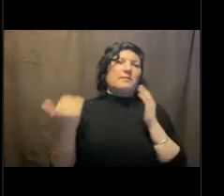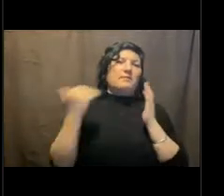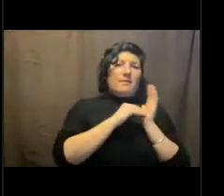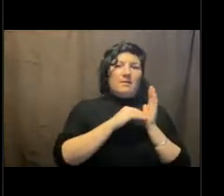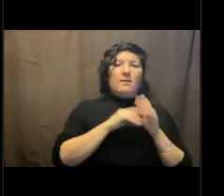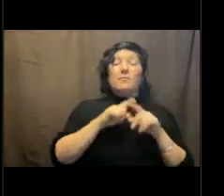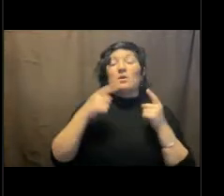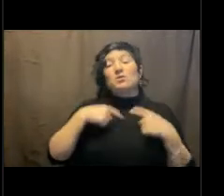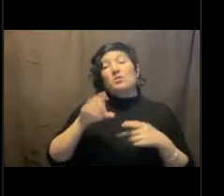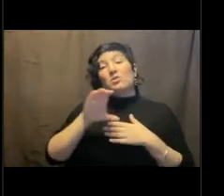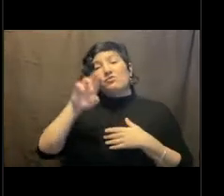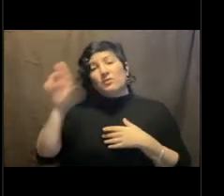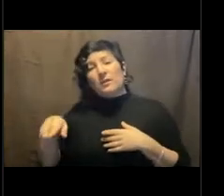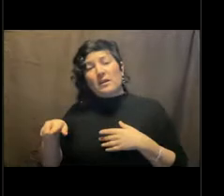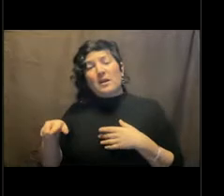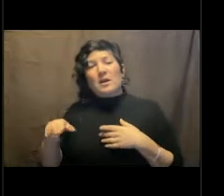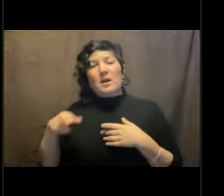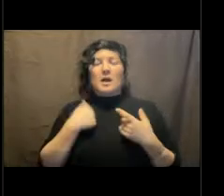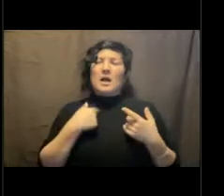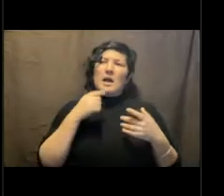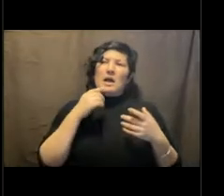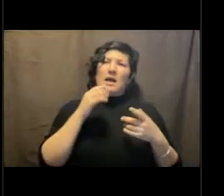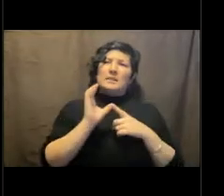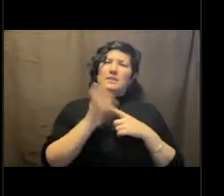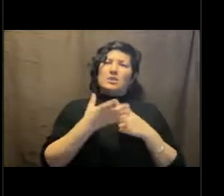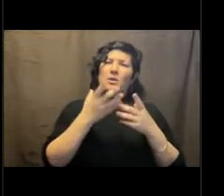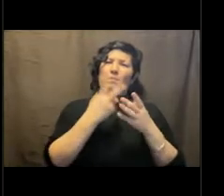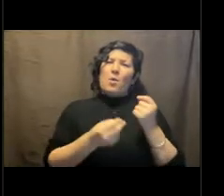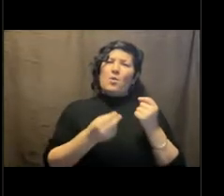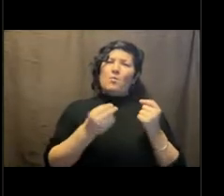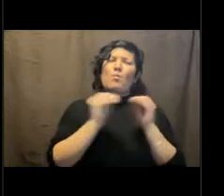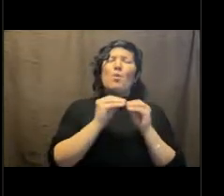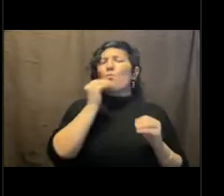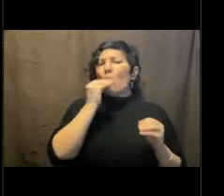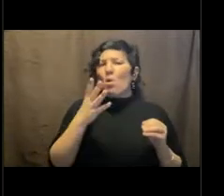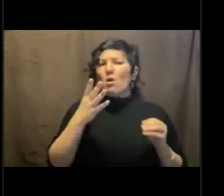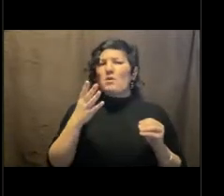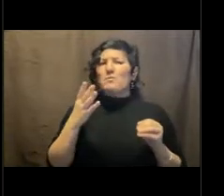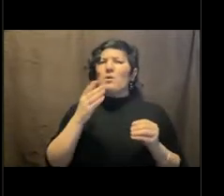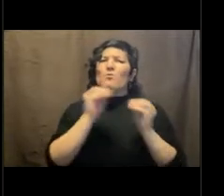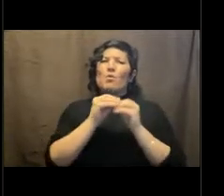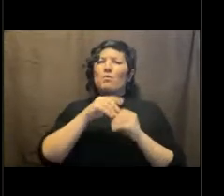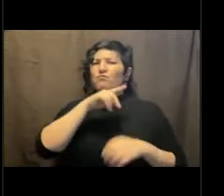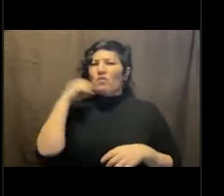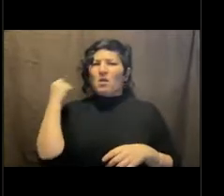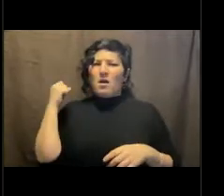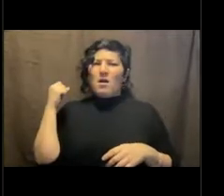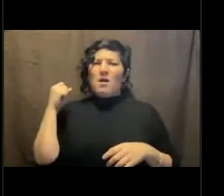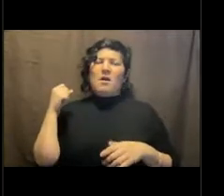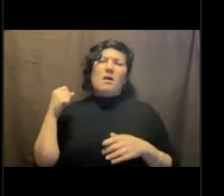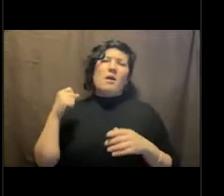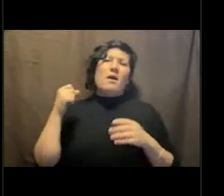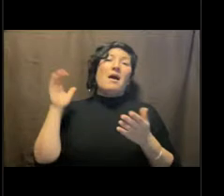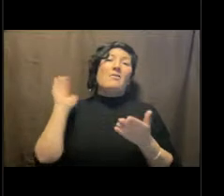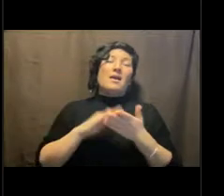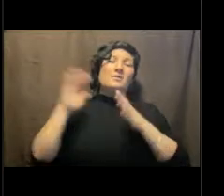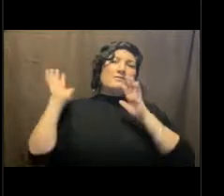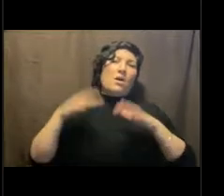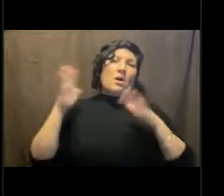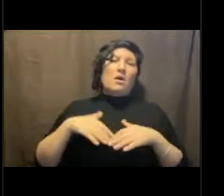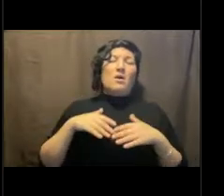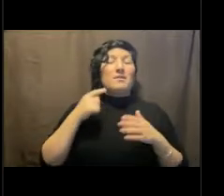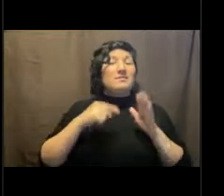these El Nino events, conditions are both warmer, but they're also drier. They're getting less rainfall. And that has negative consequences for the eggs. We find